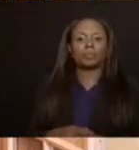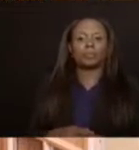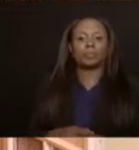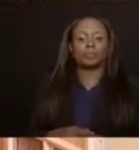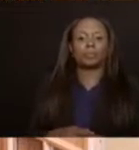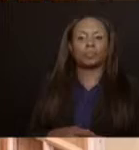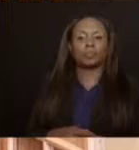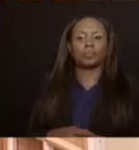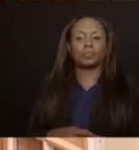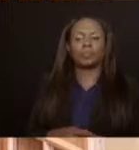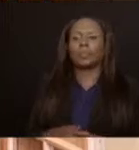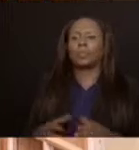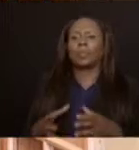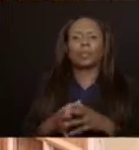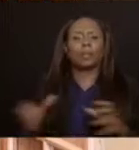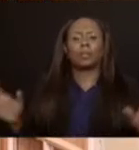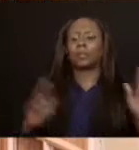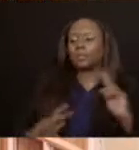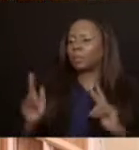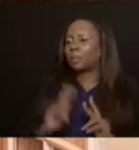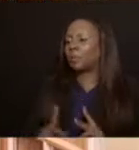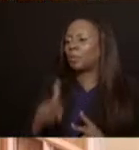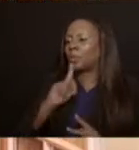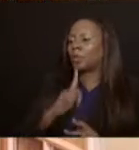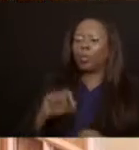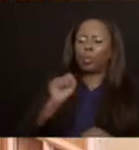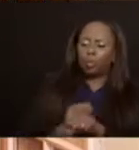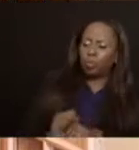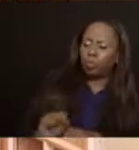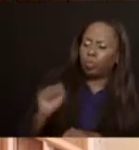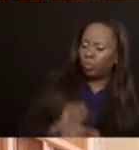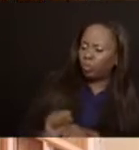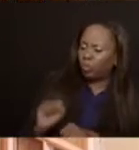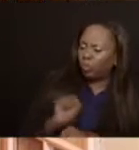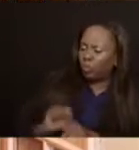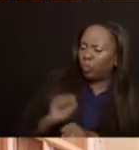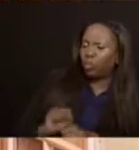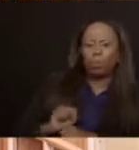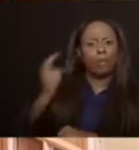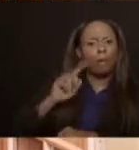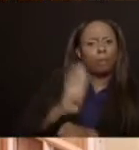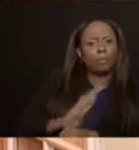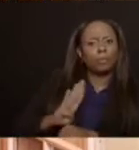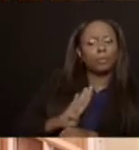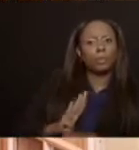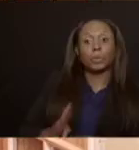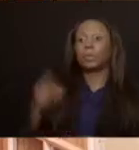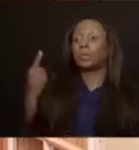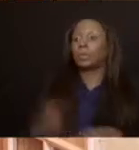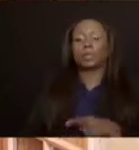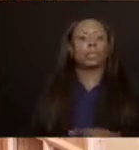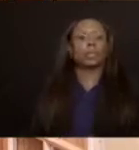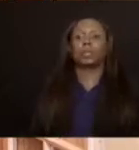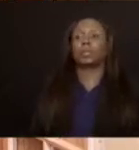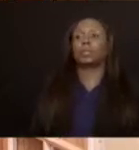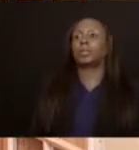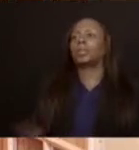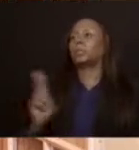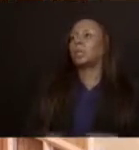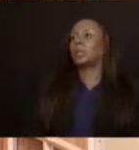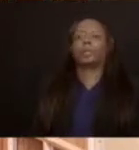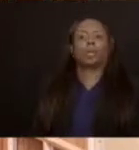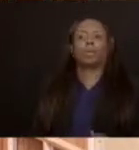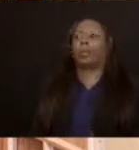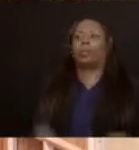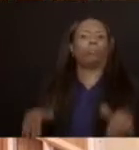have given blood, sweat, and tears to this country. And therefore, we cannot stand idly by and see them at risk, particularly when